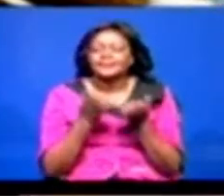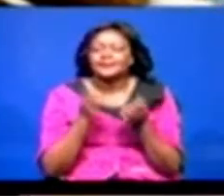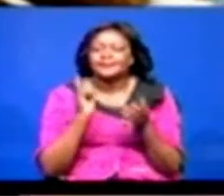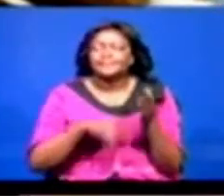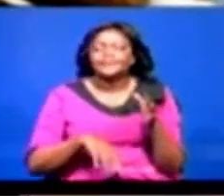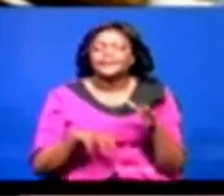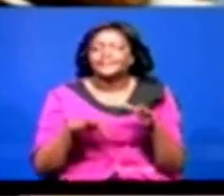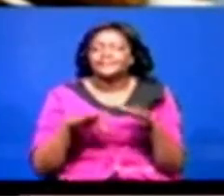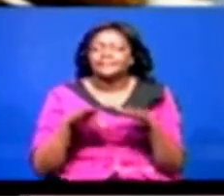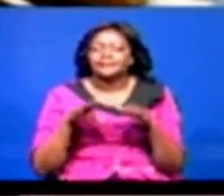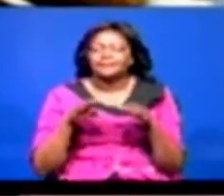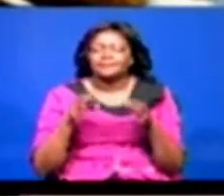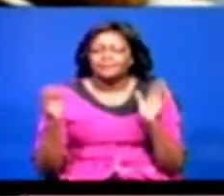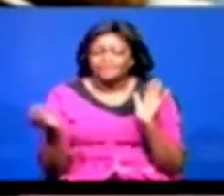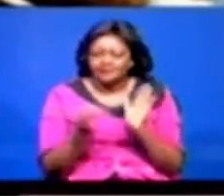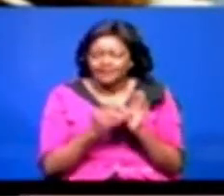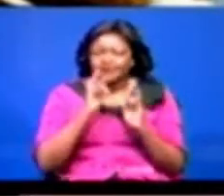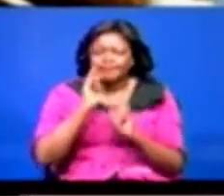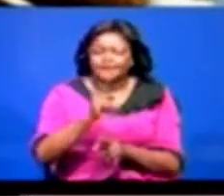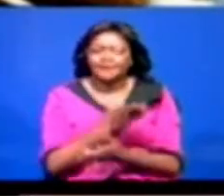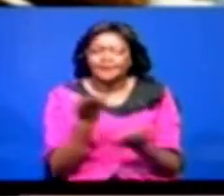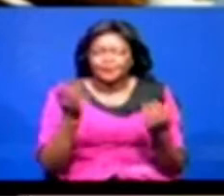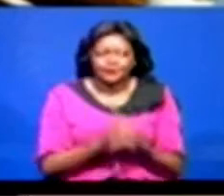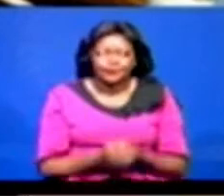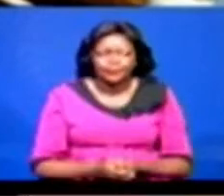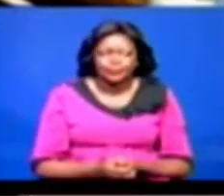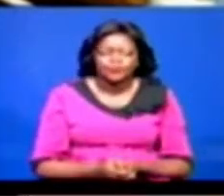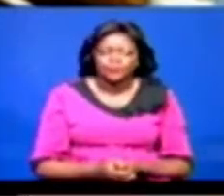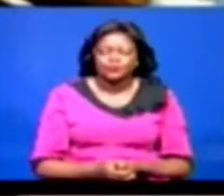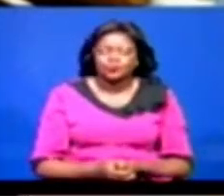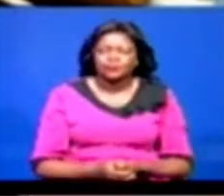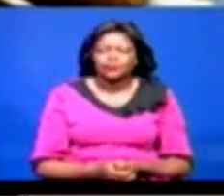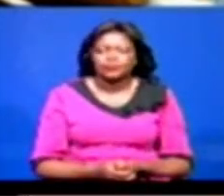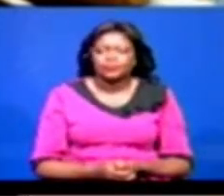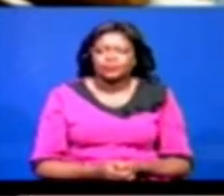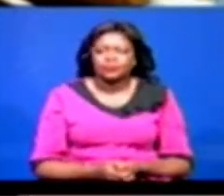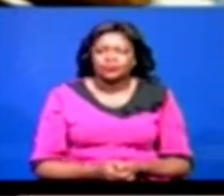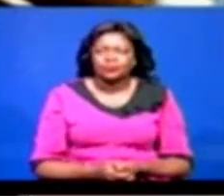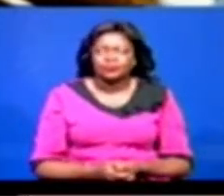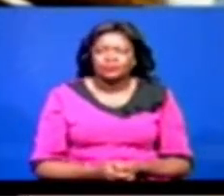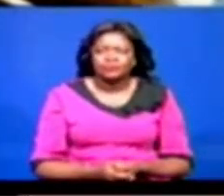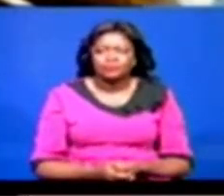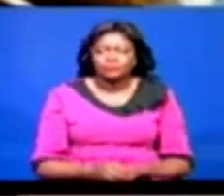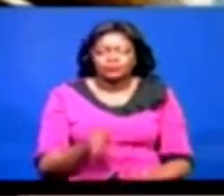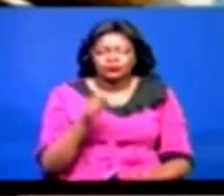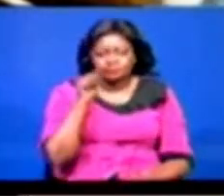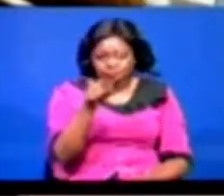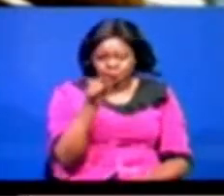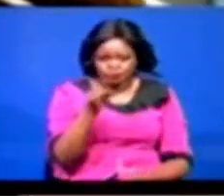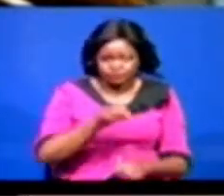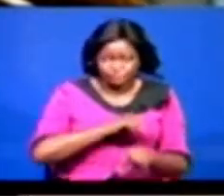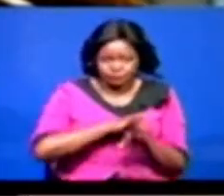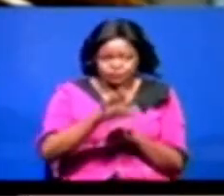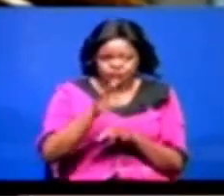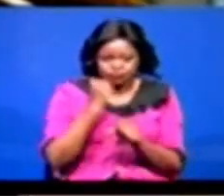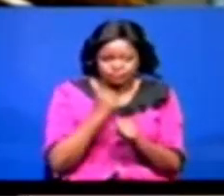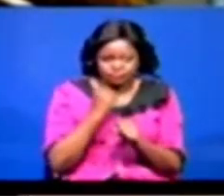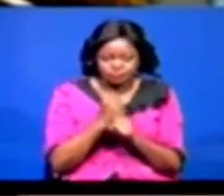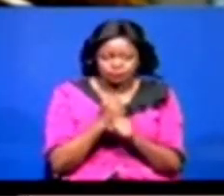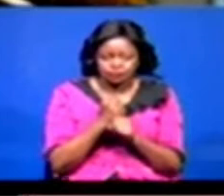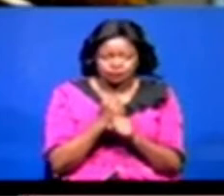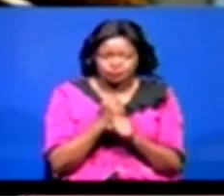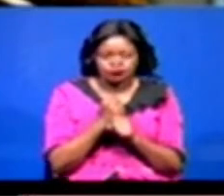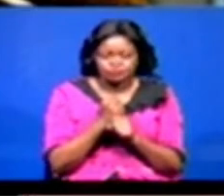report. To give further comfort, this transmission is done over a